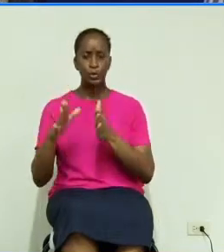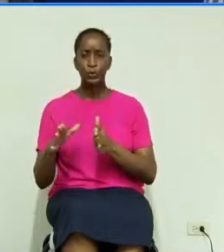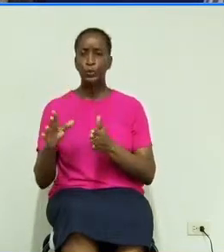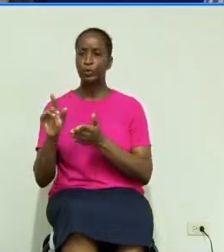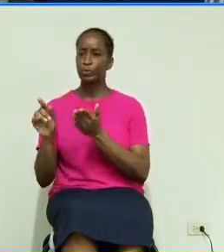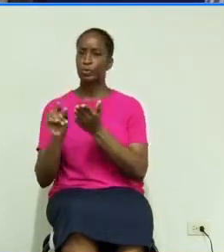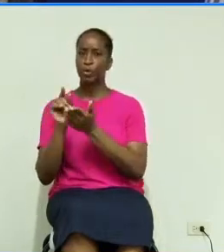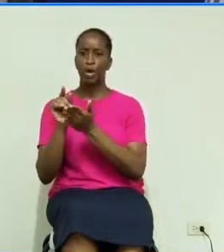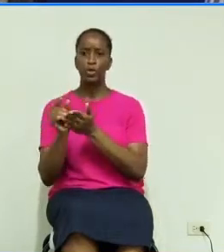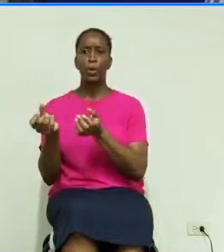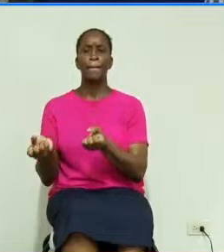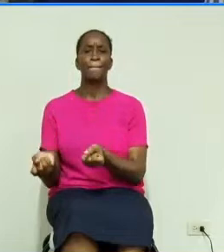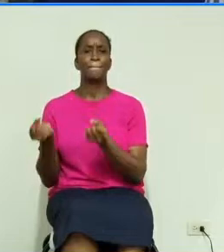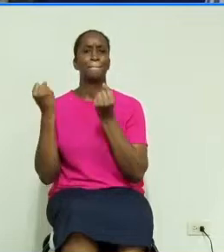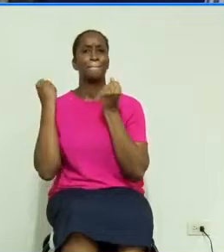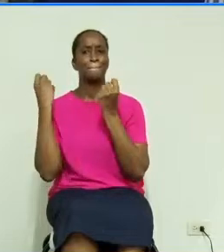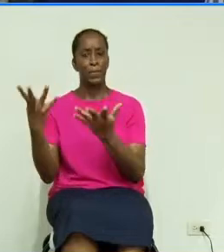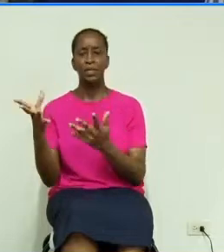to my former